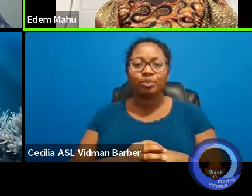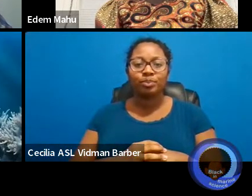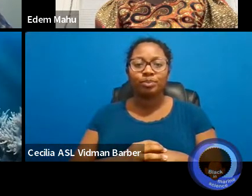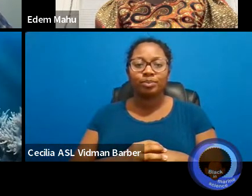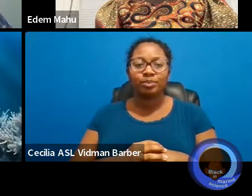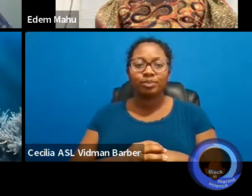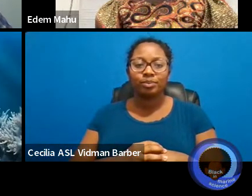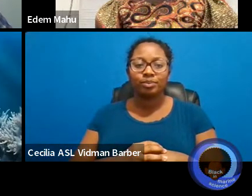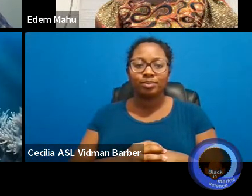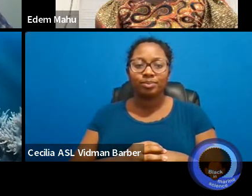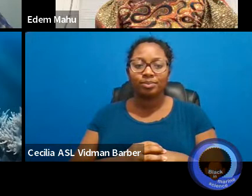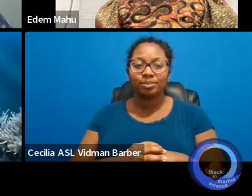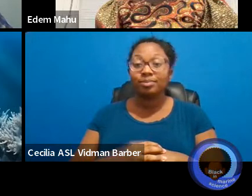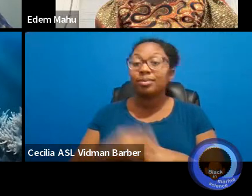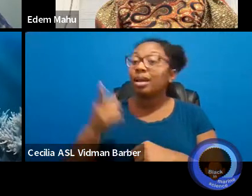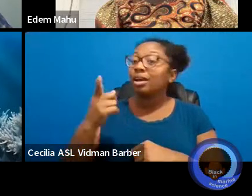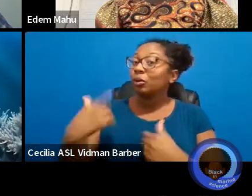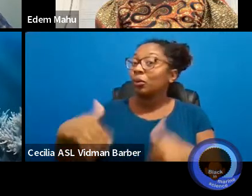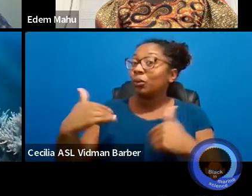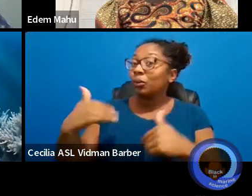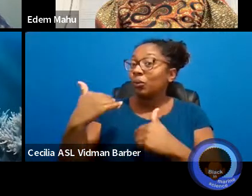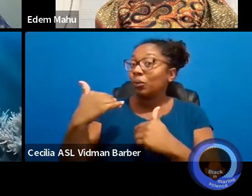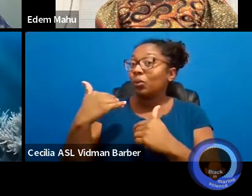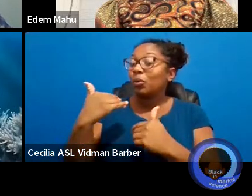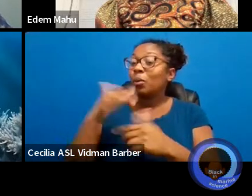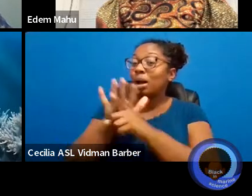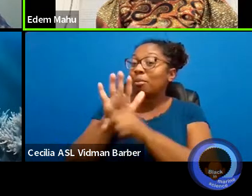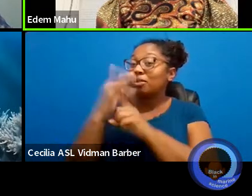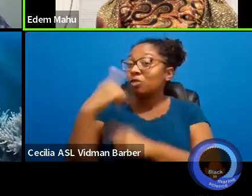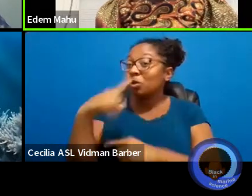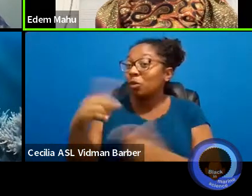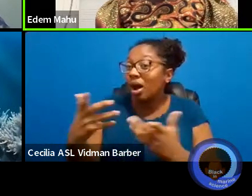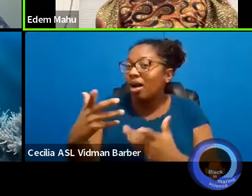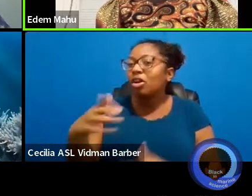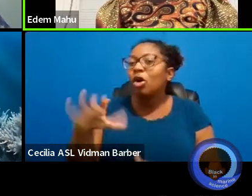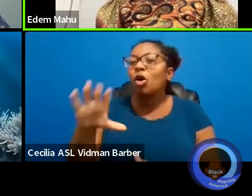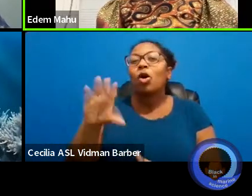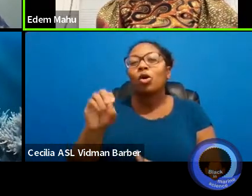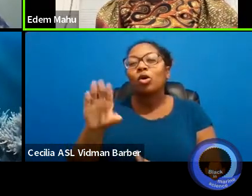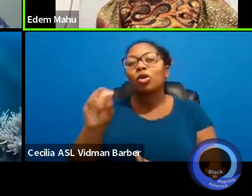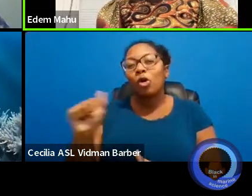And you're well known for your cocoa. So Right.